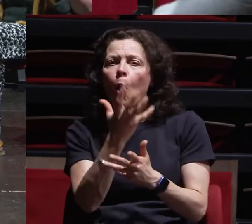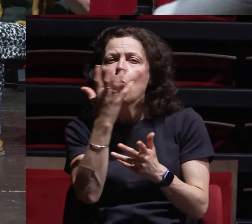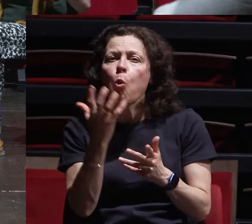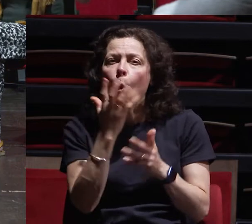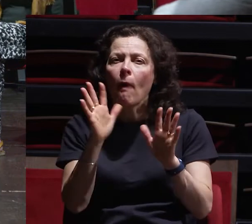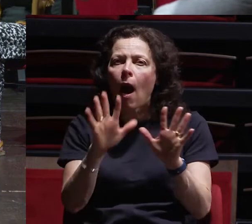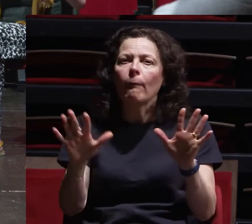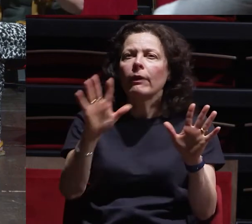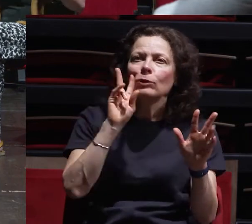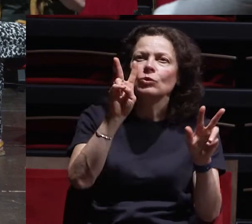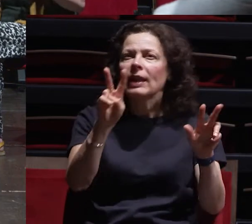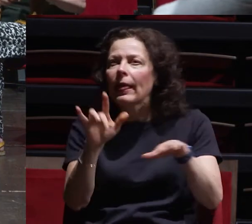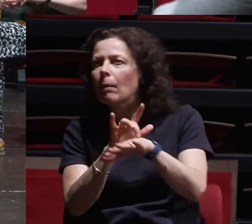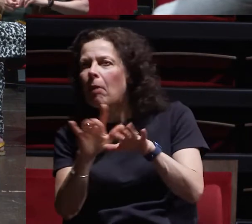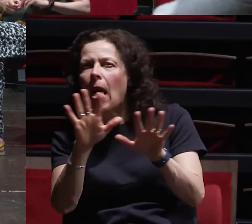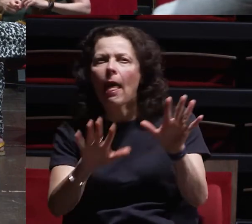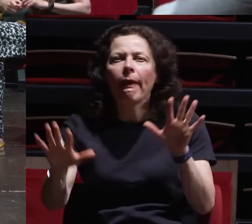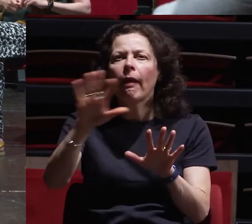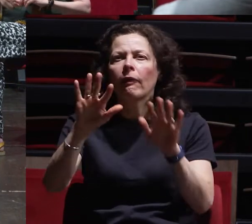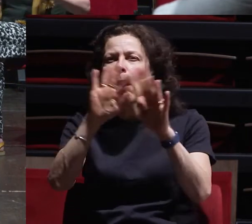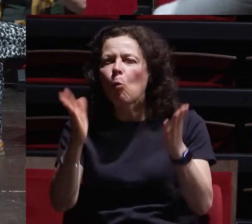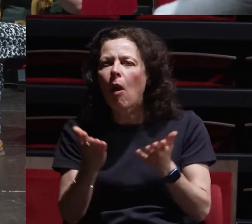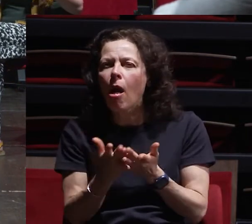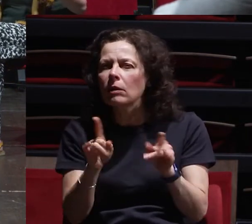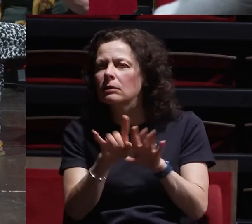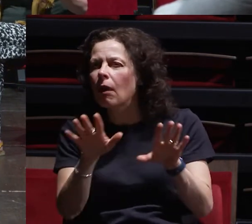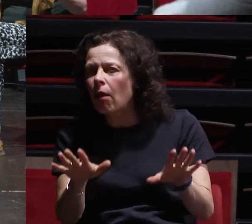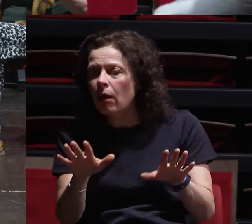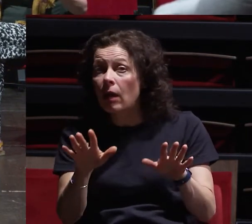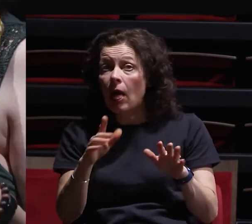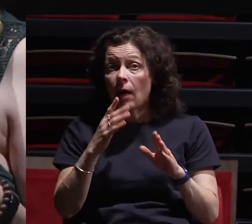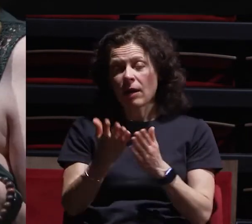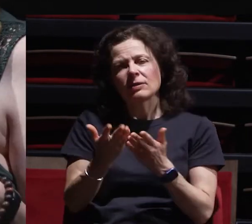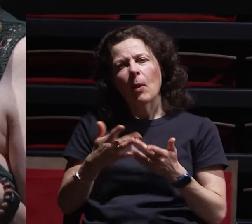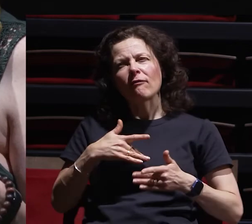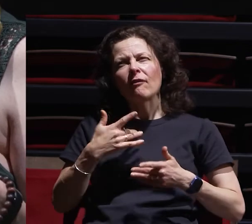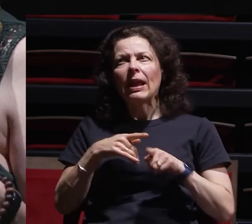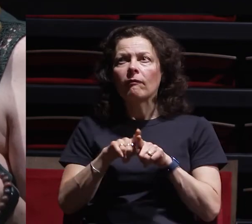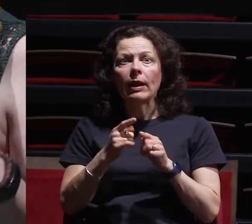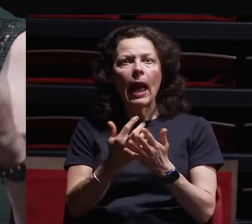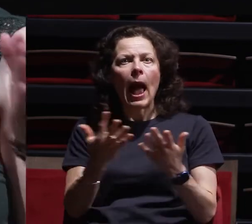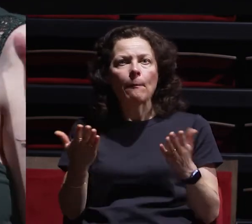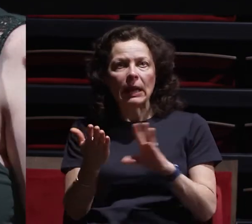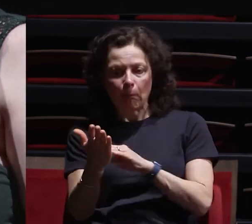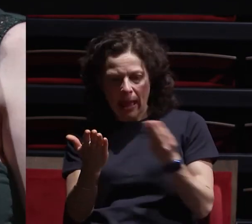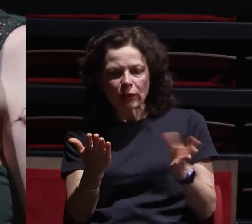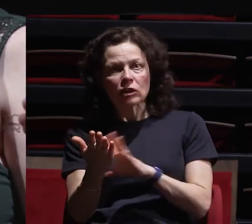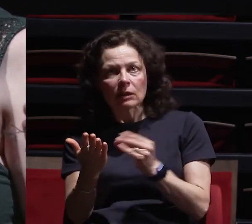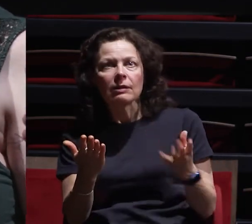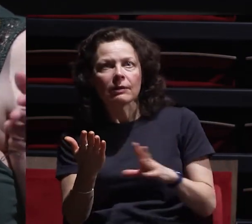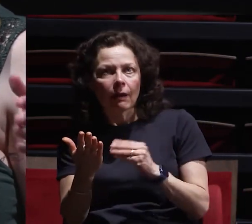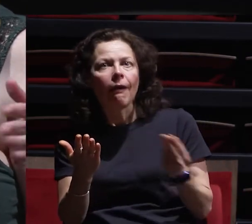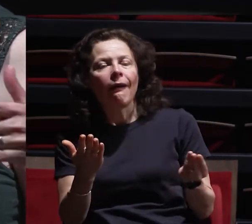that happens. You're warming us up. Yeah, exactly. I've got you. And to have a sense of kind of how many pages